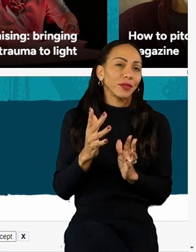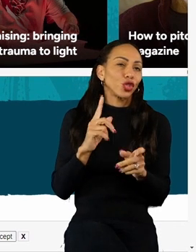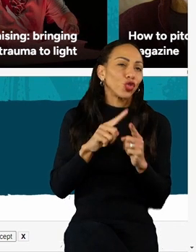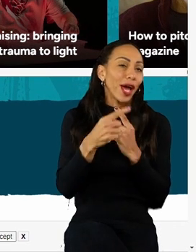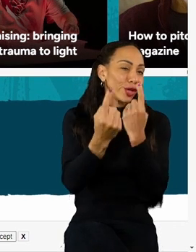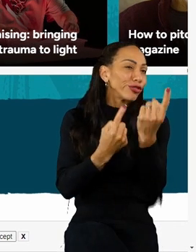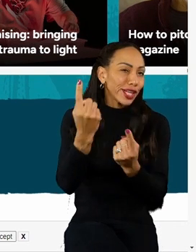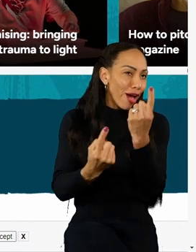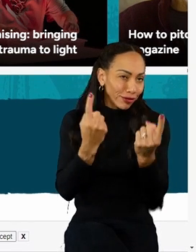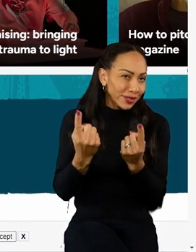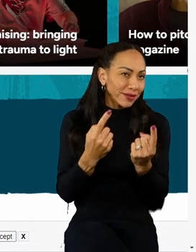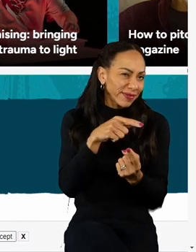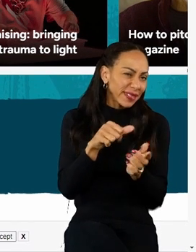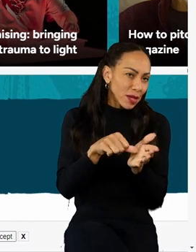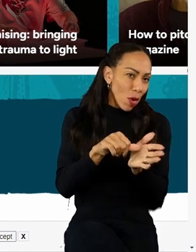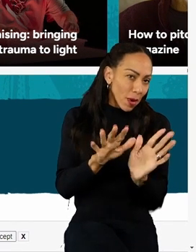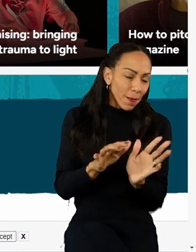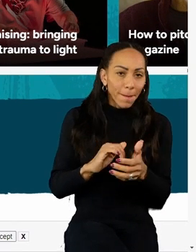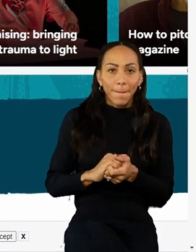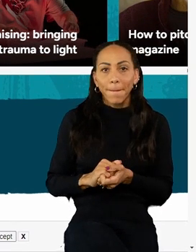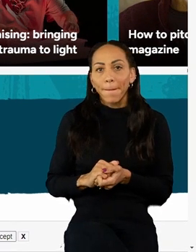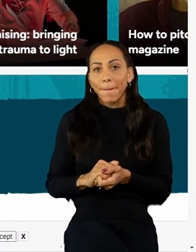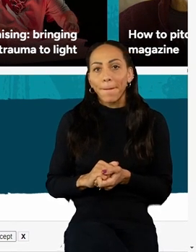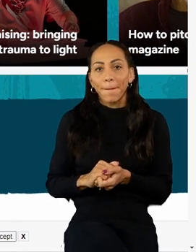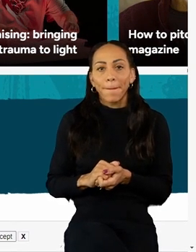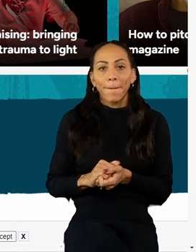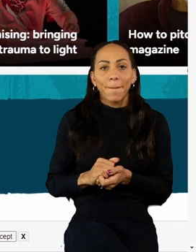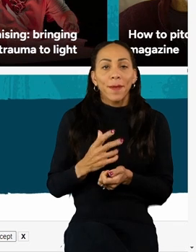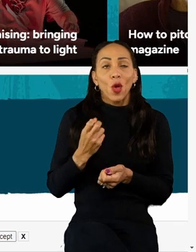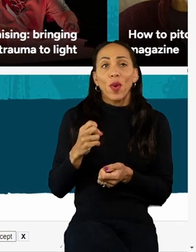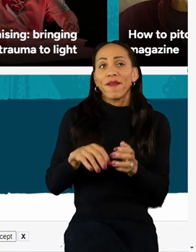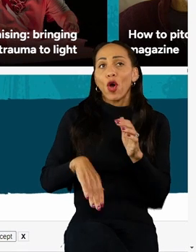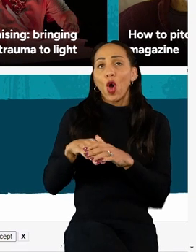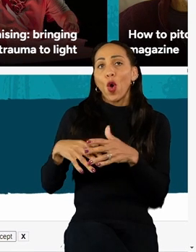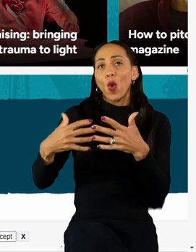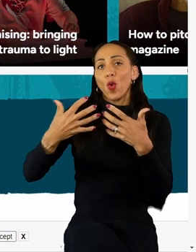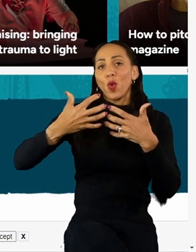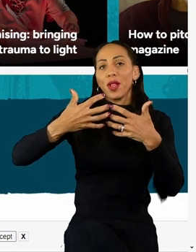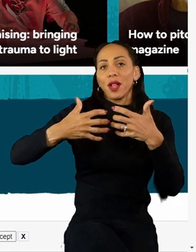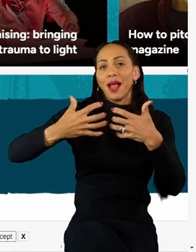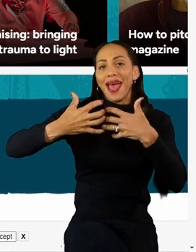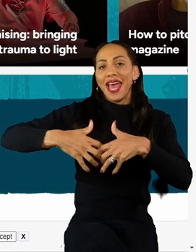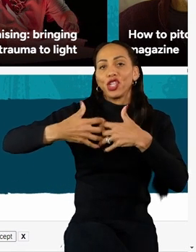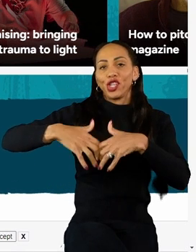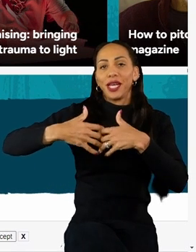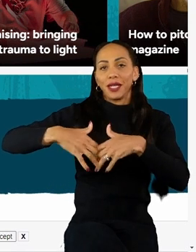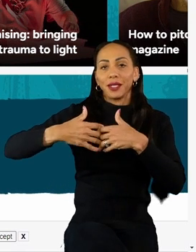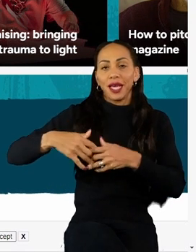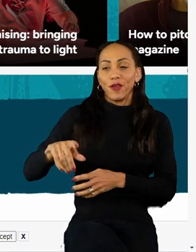Okay. So in your own time, have a go with this because we have a whole new sort